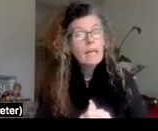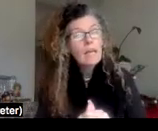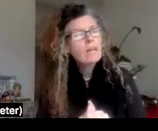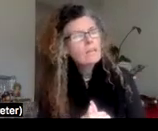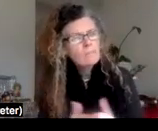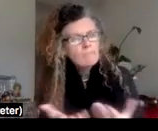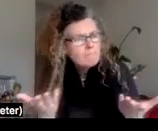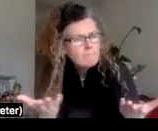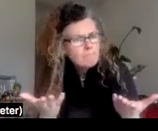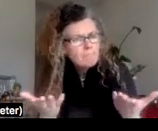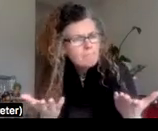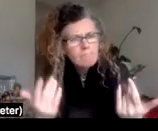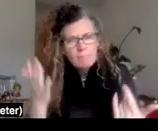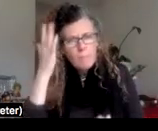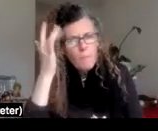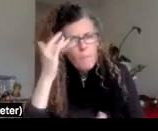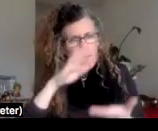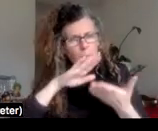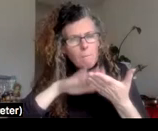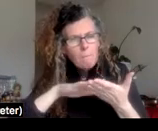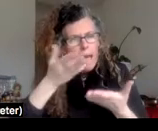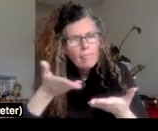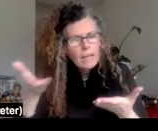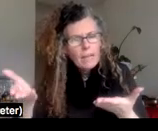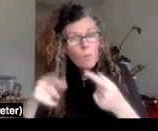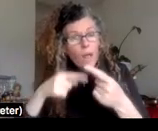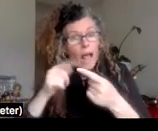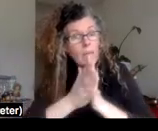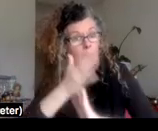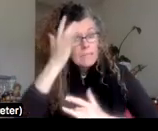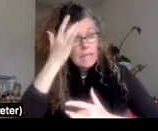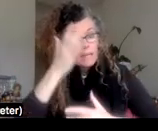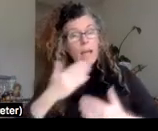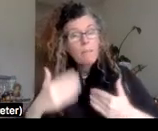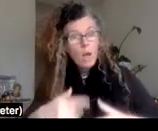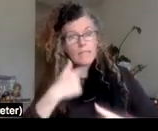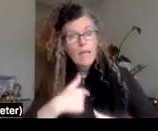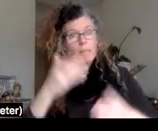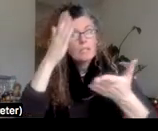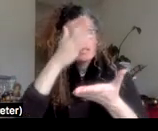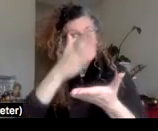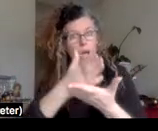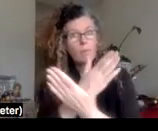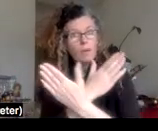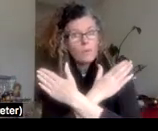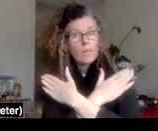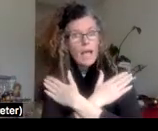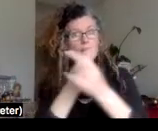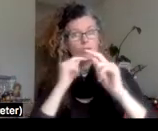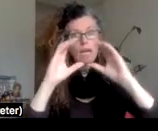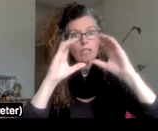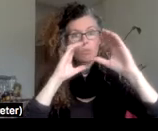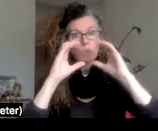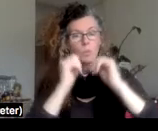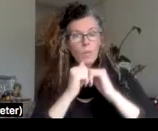is the deal? Why is this a bad thing? When I get sick, my body is telling me to stop and relax. It's trying to communicate with